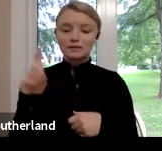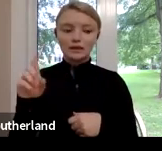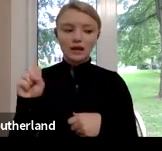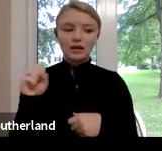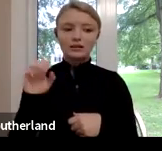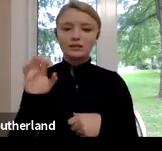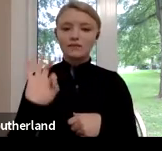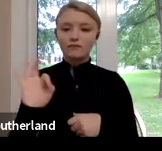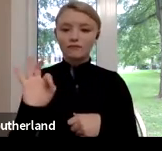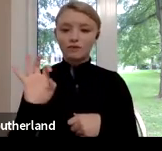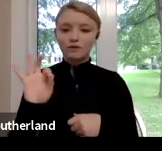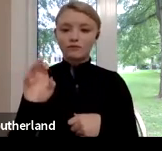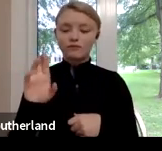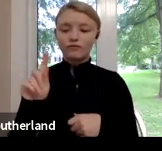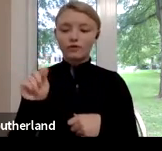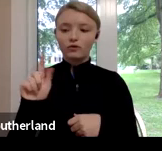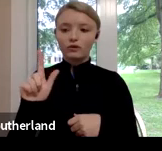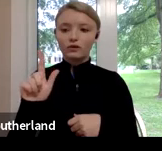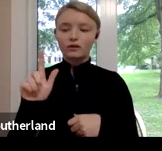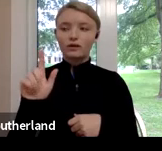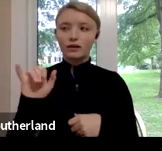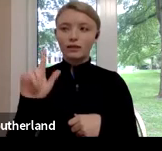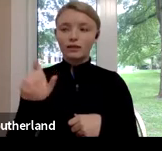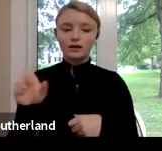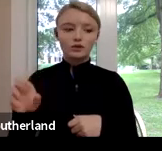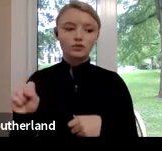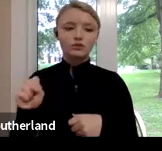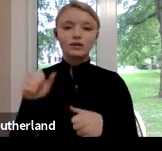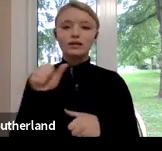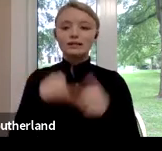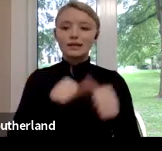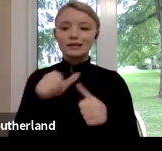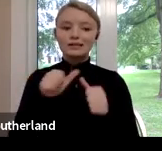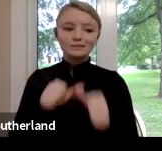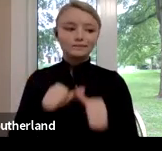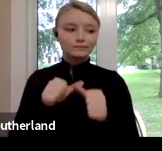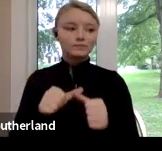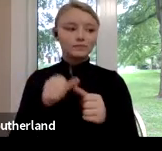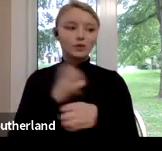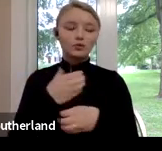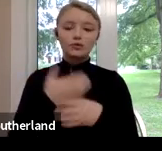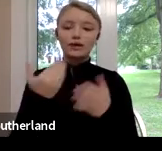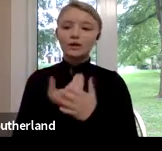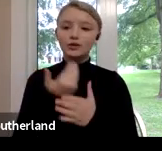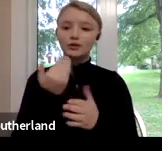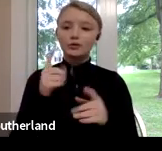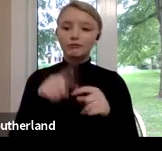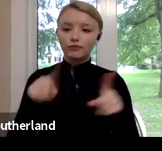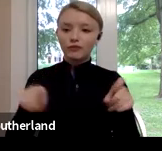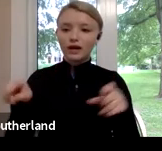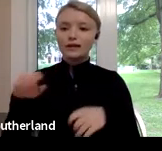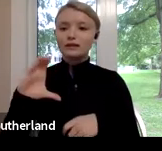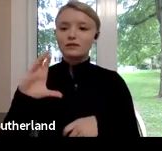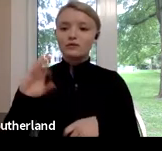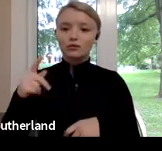are constantly trying to create new varieties of different crops to grow them faster